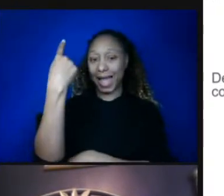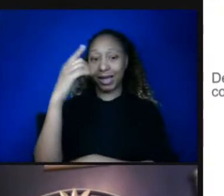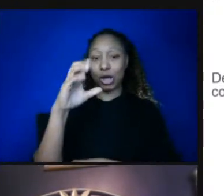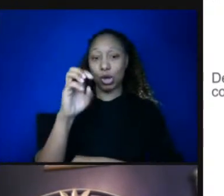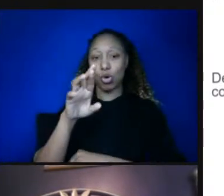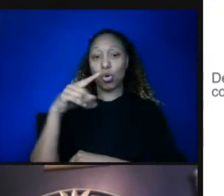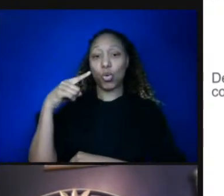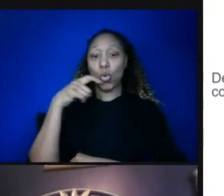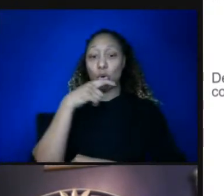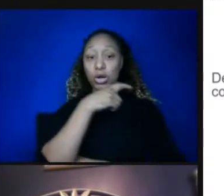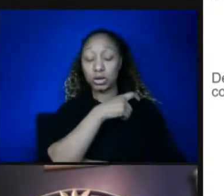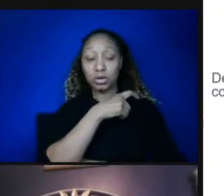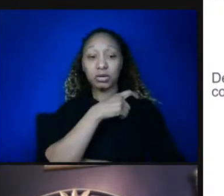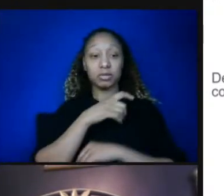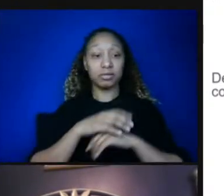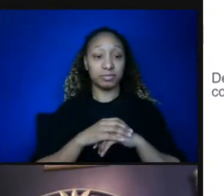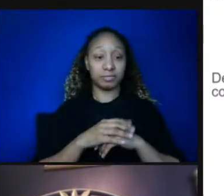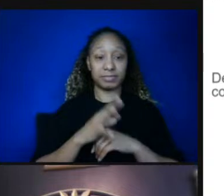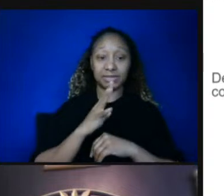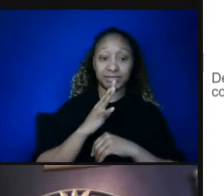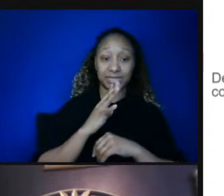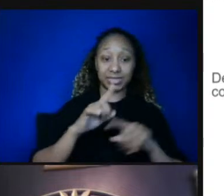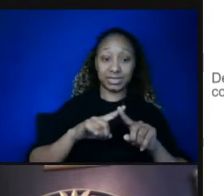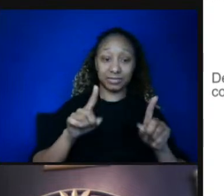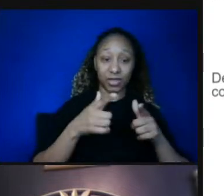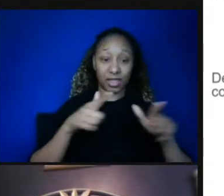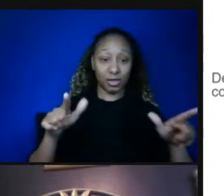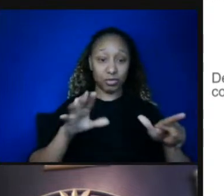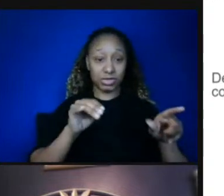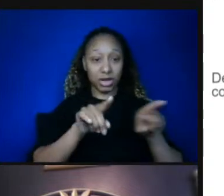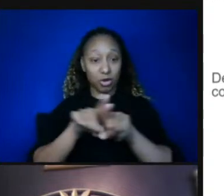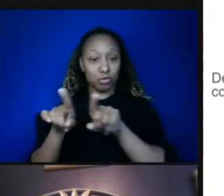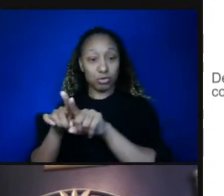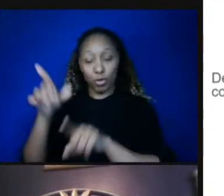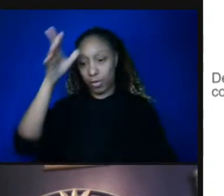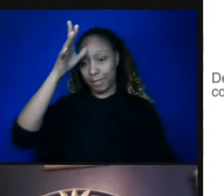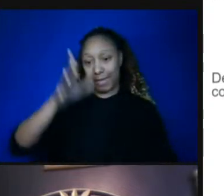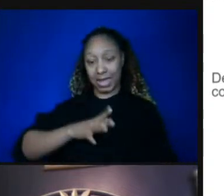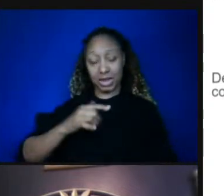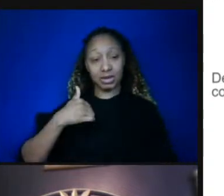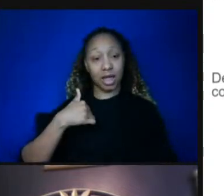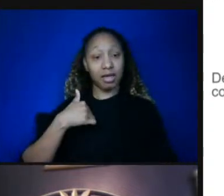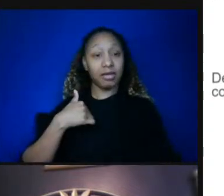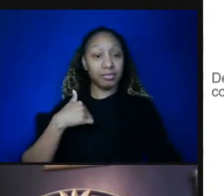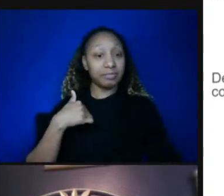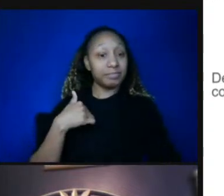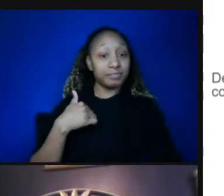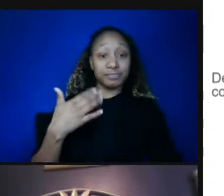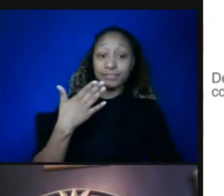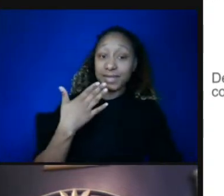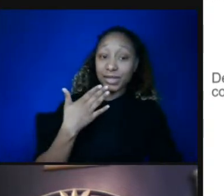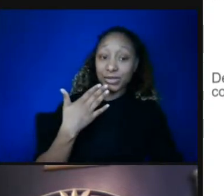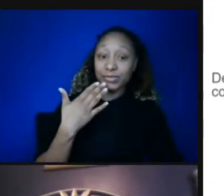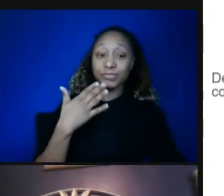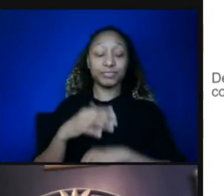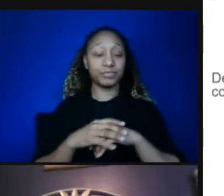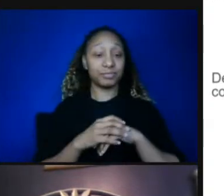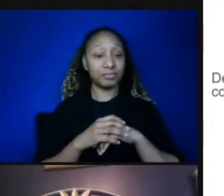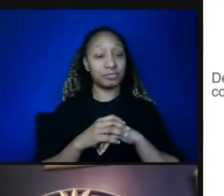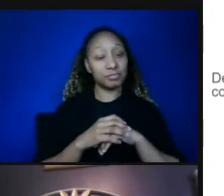Indian Nation ne. Pocomoke person and man I am. Wanishi, thank you. Nach bi